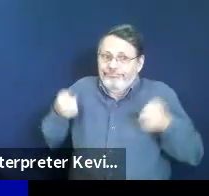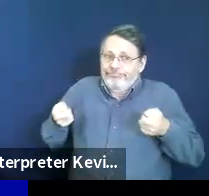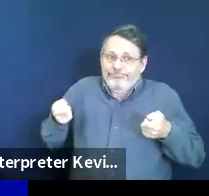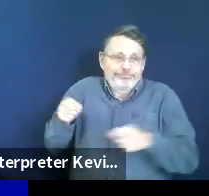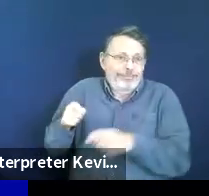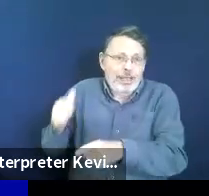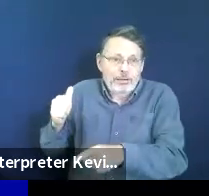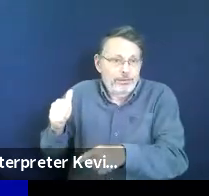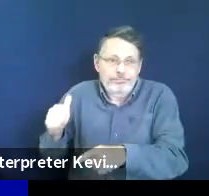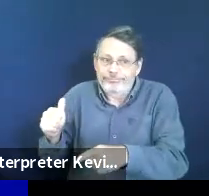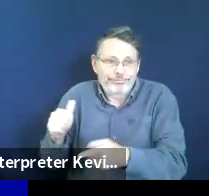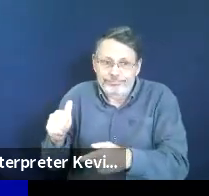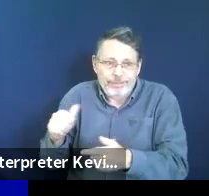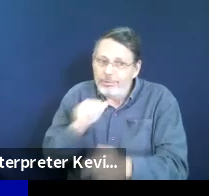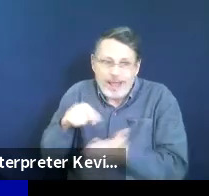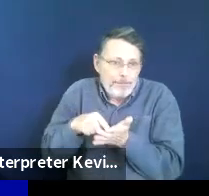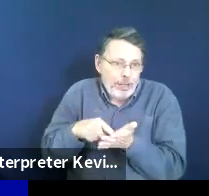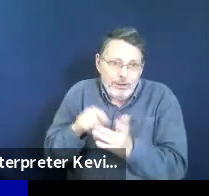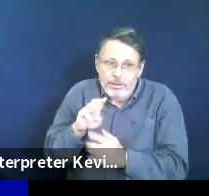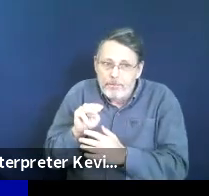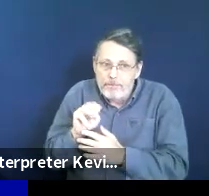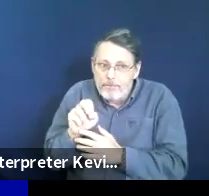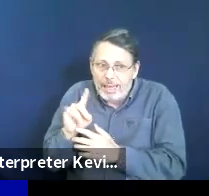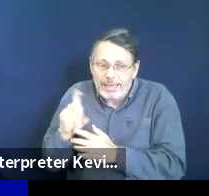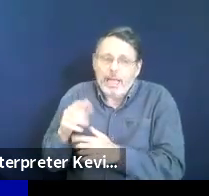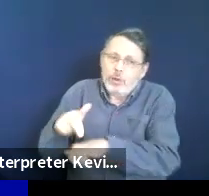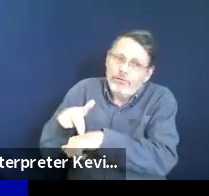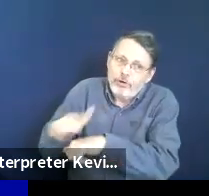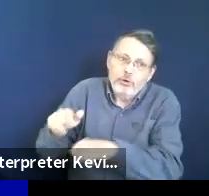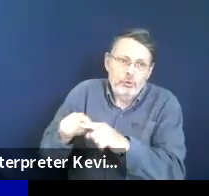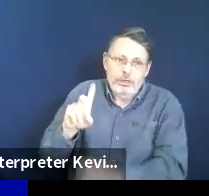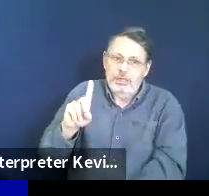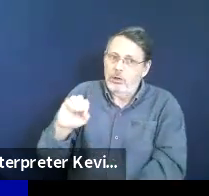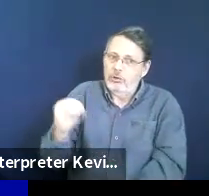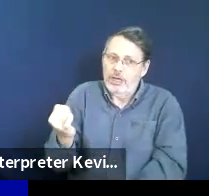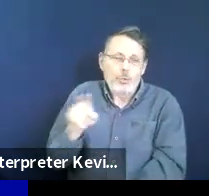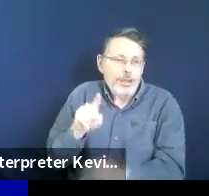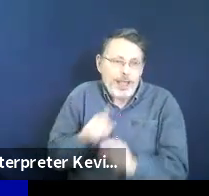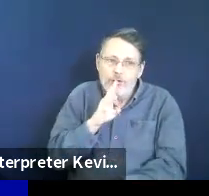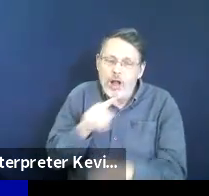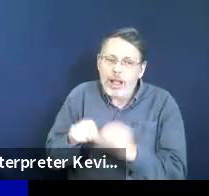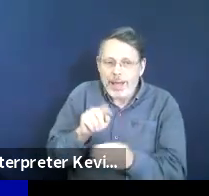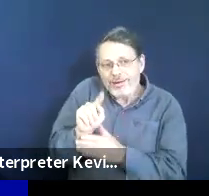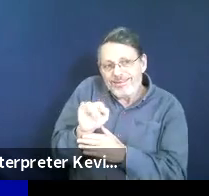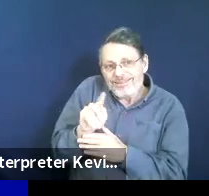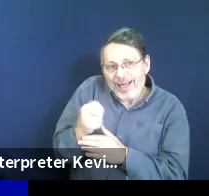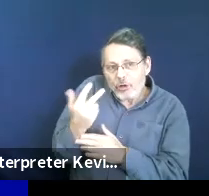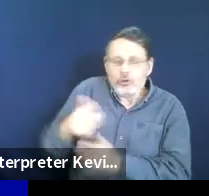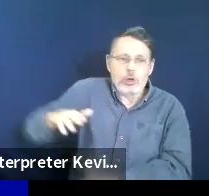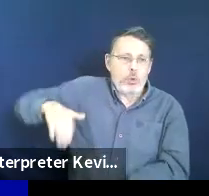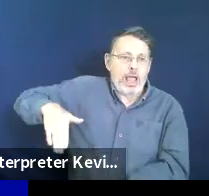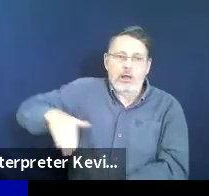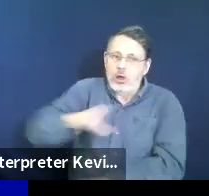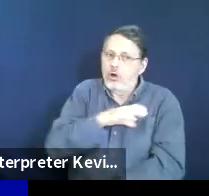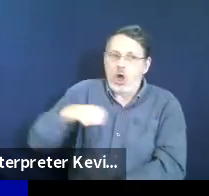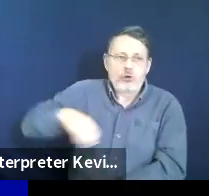that complaint to the Department of Justice. But we can't really be talking about Title III when we haven't been given any congressional